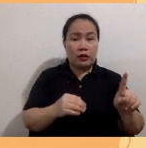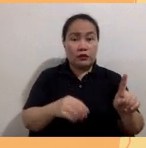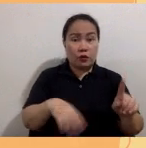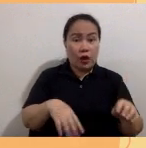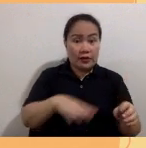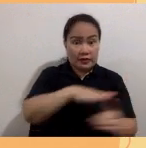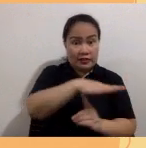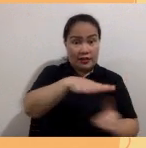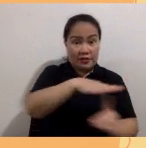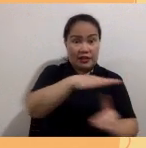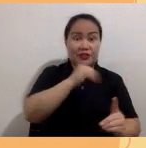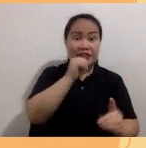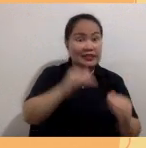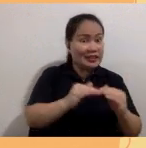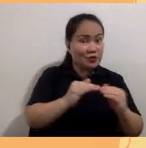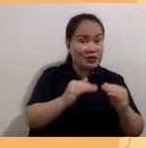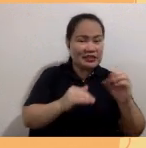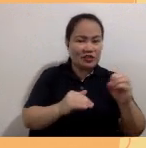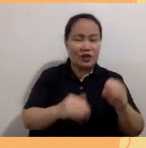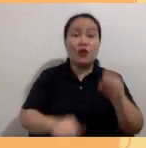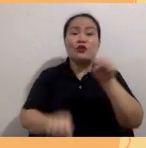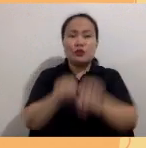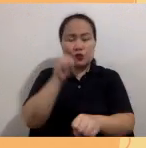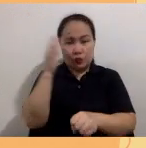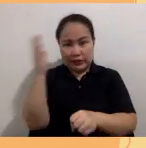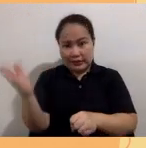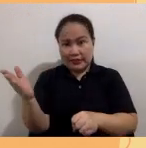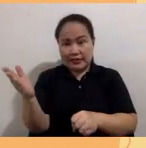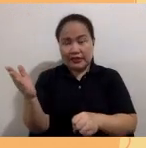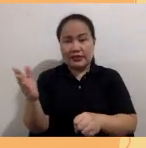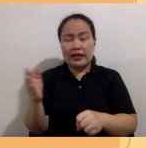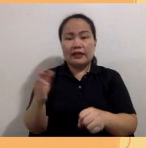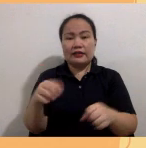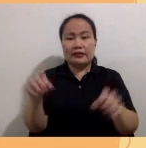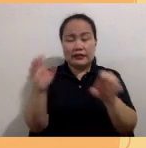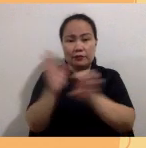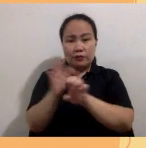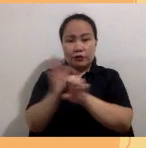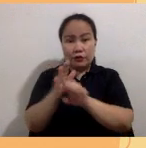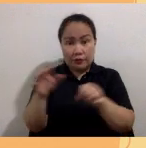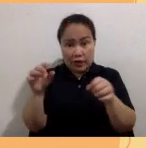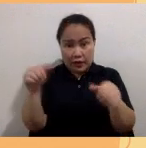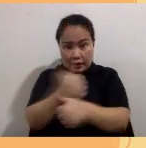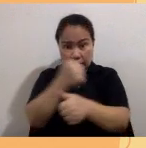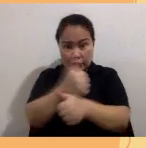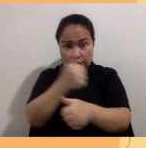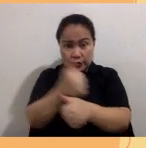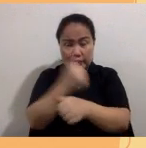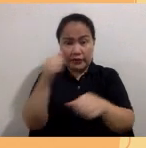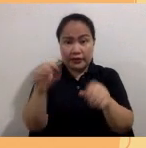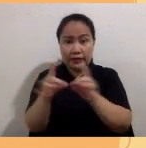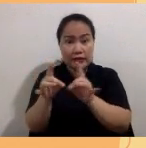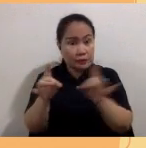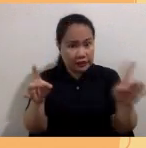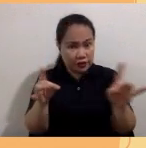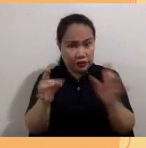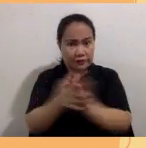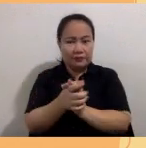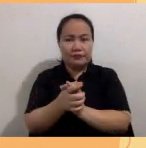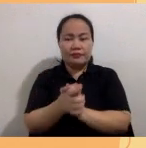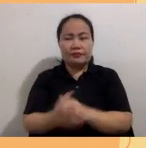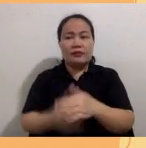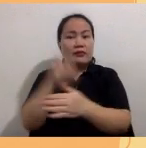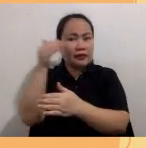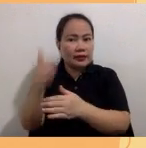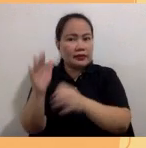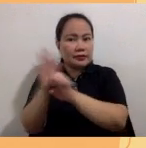nag-0 ang denominator natin. Therefore, this is an algebraic expression. Next,